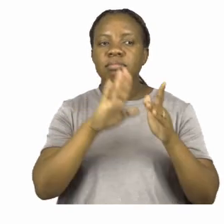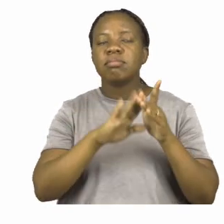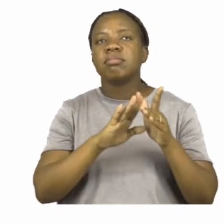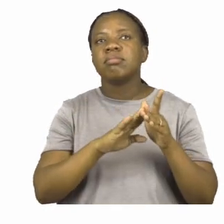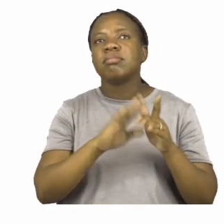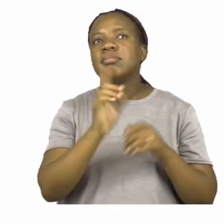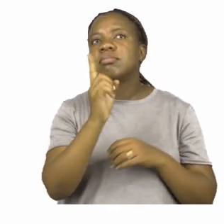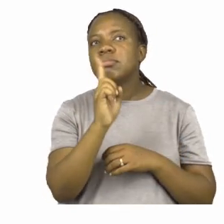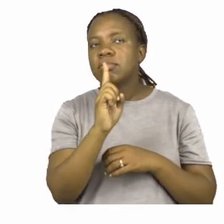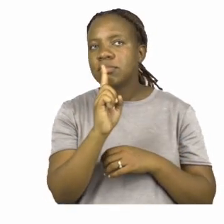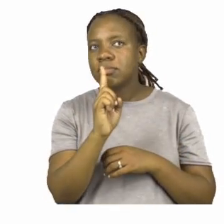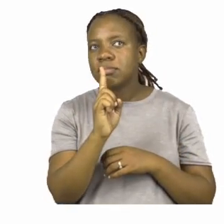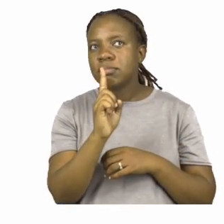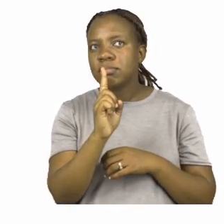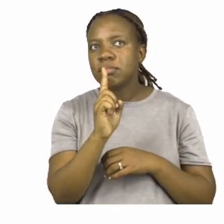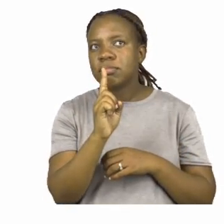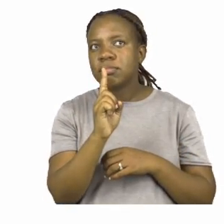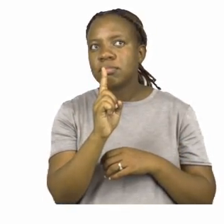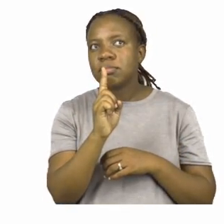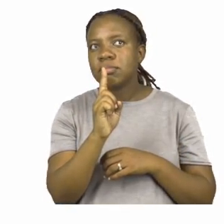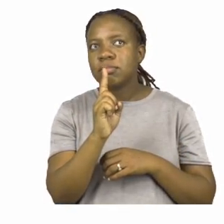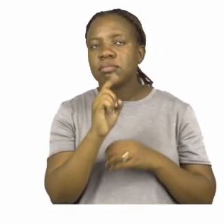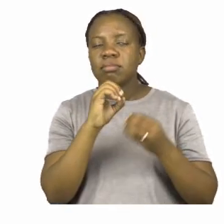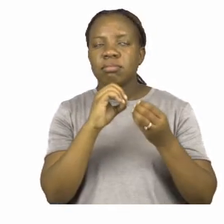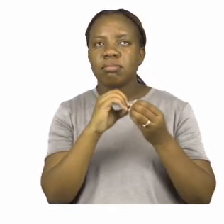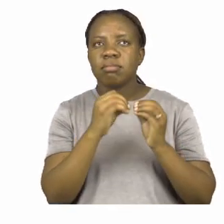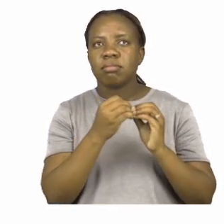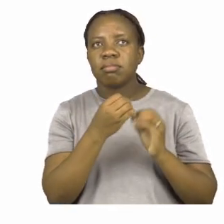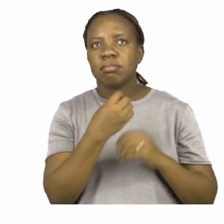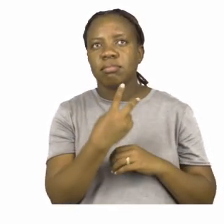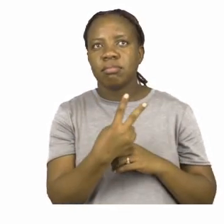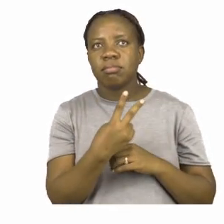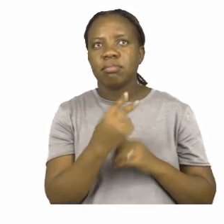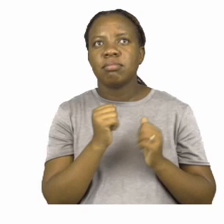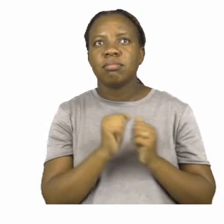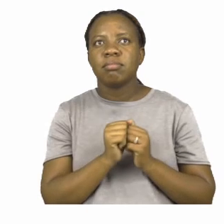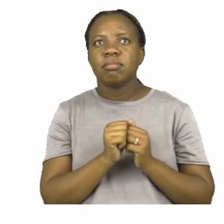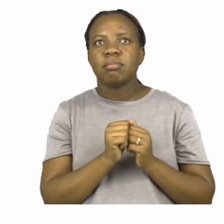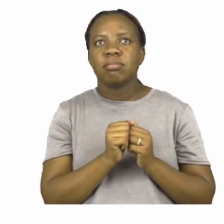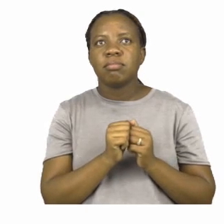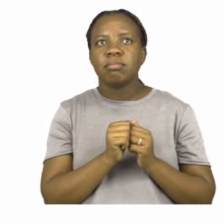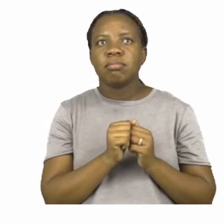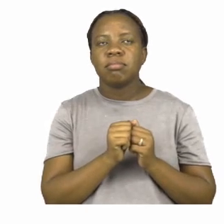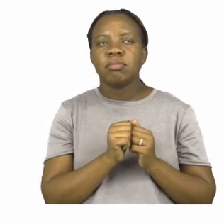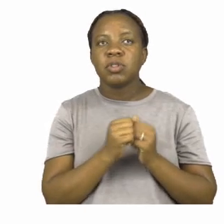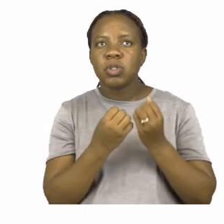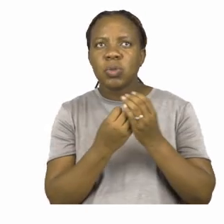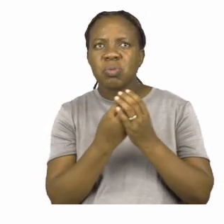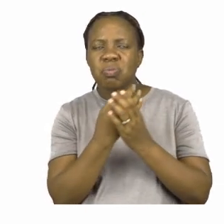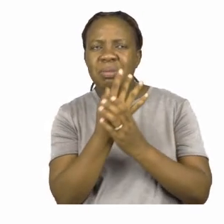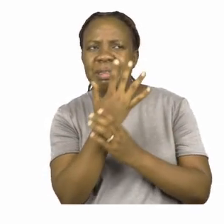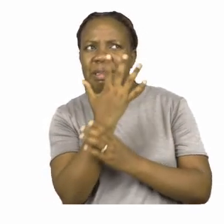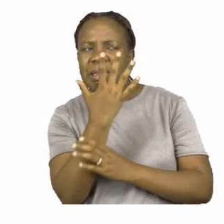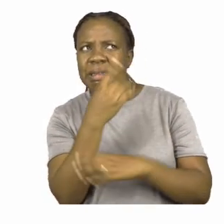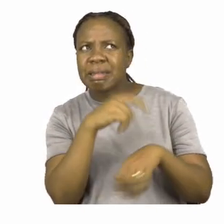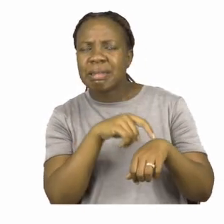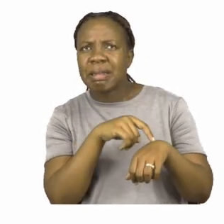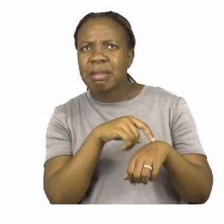all about? 2. Spring comes after which